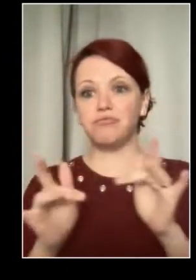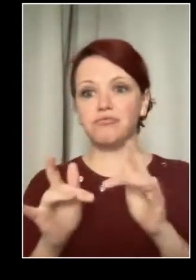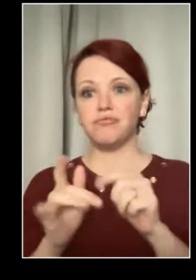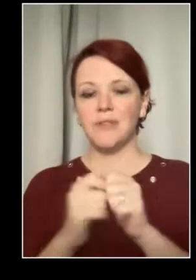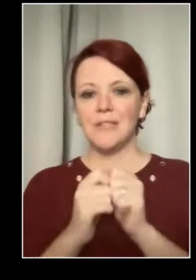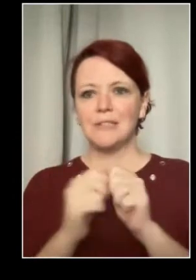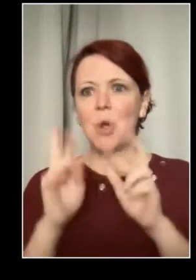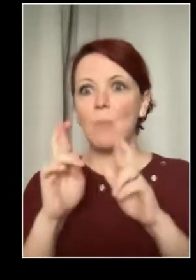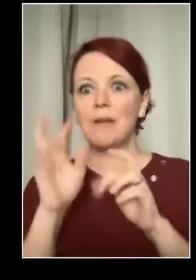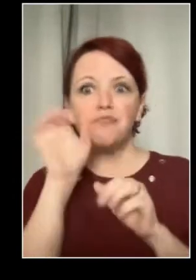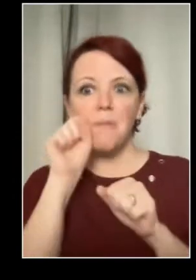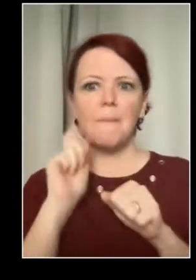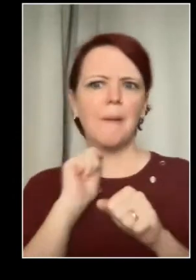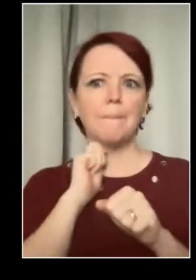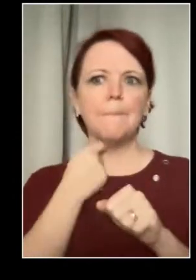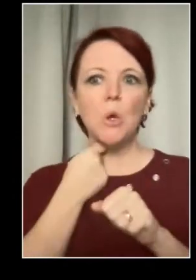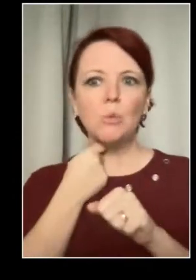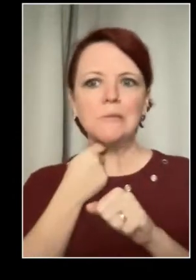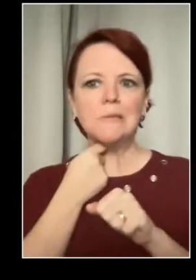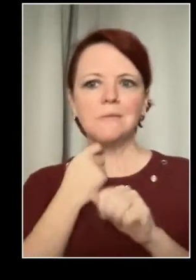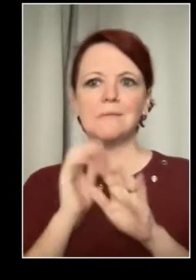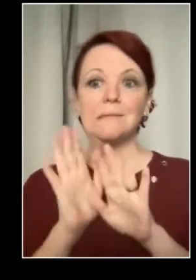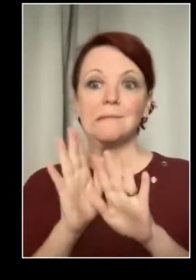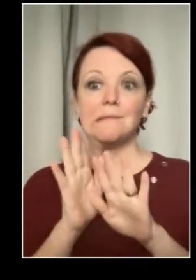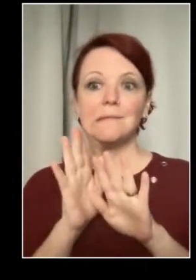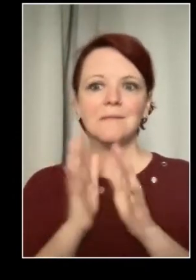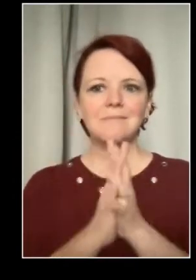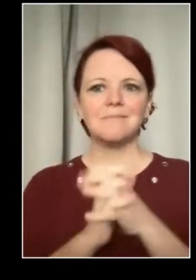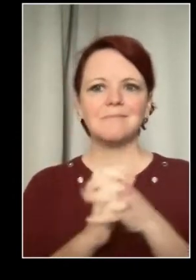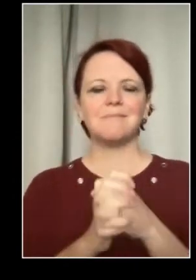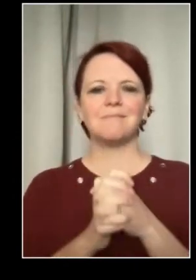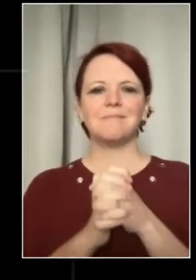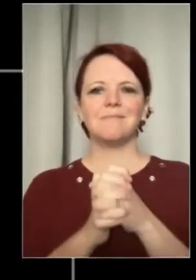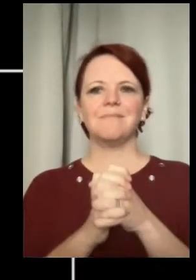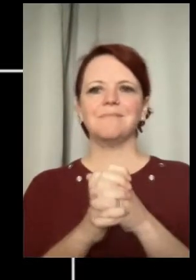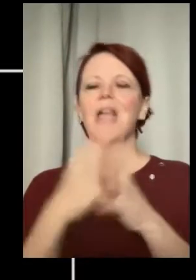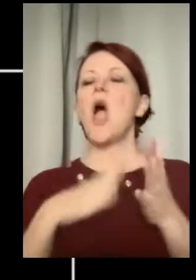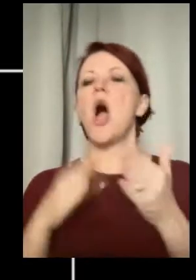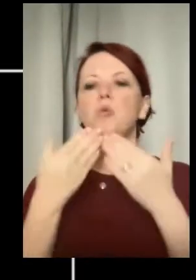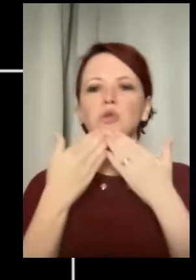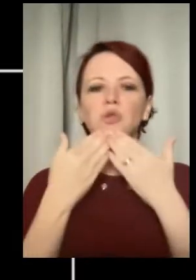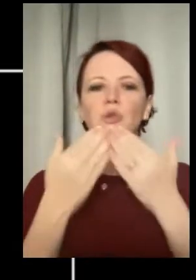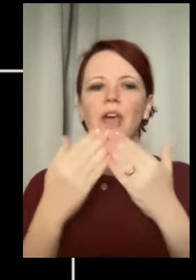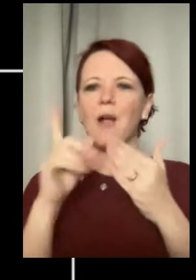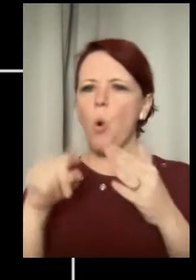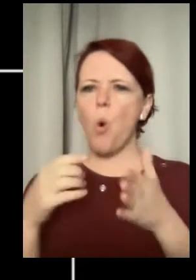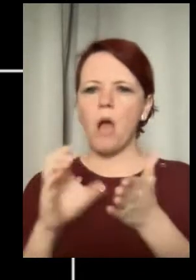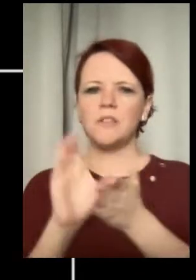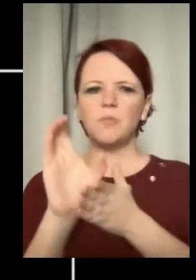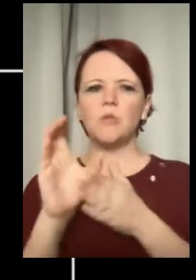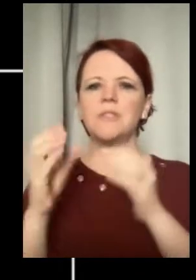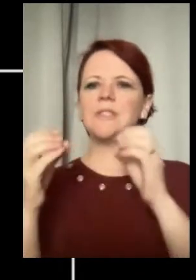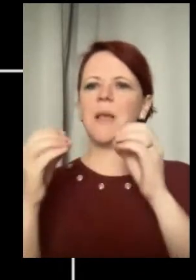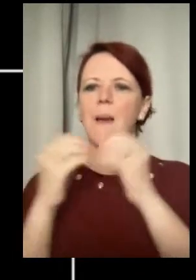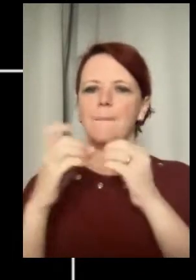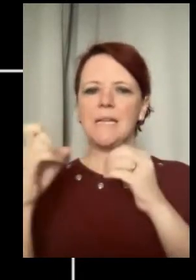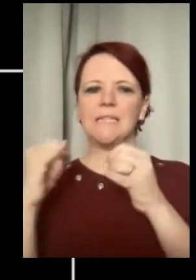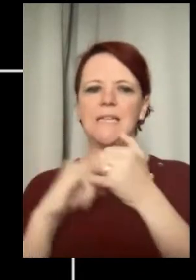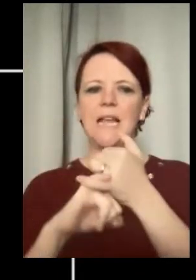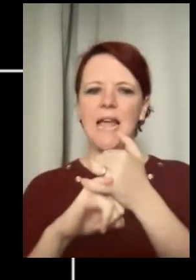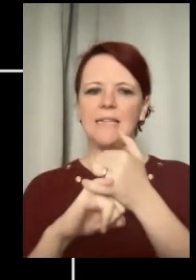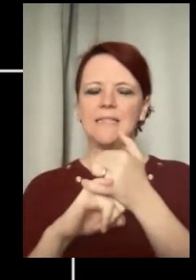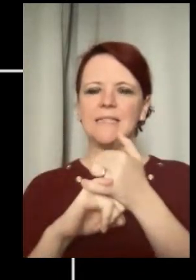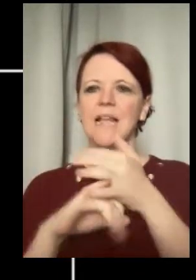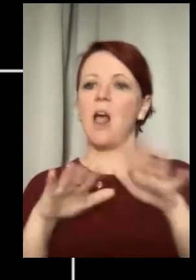soon. I'd like to thank all our hosts as well as our invaluable sponsors, BCS, the Chartered Institute for IT, EY,